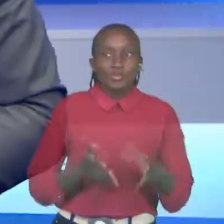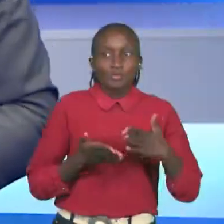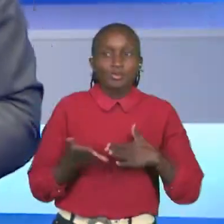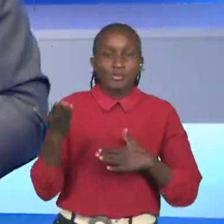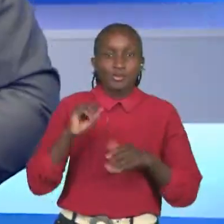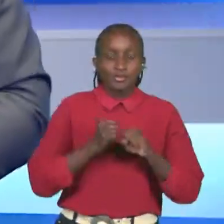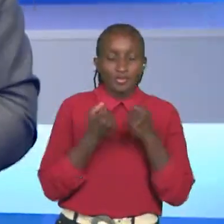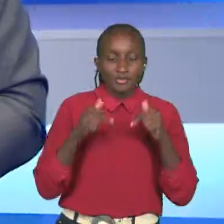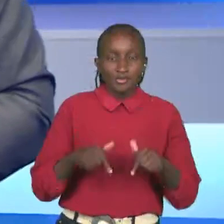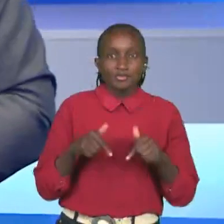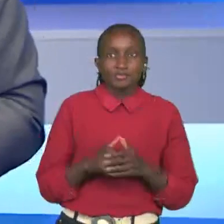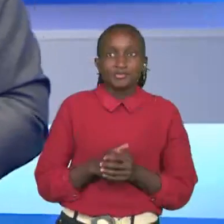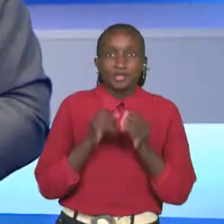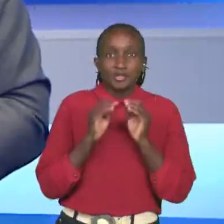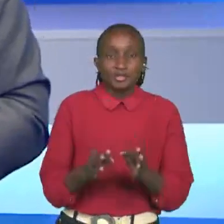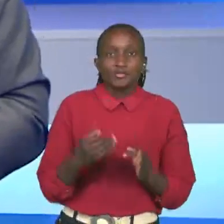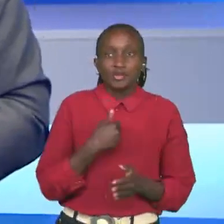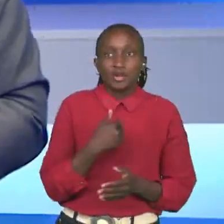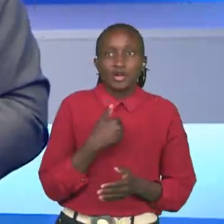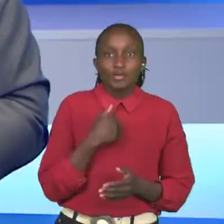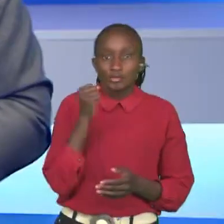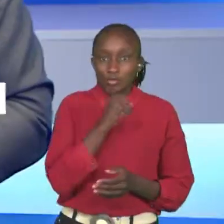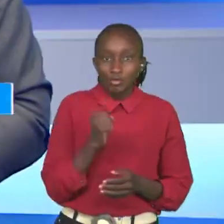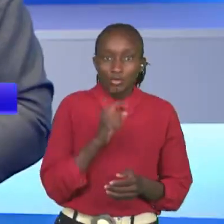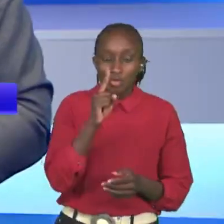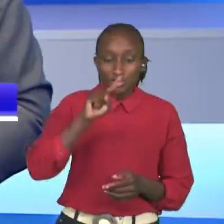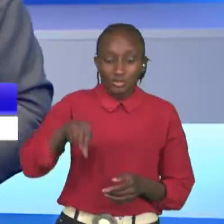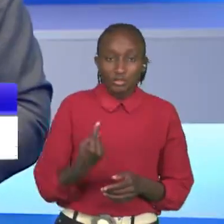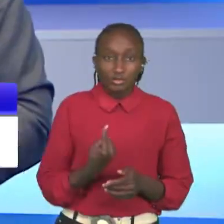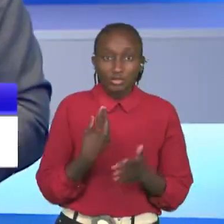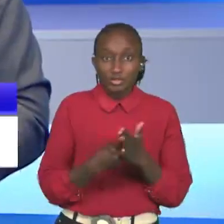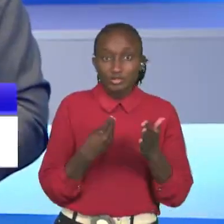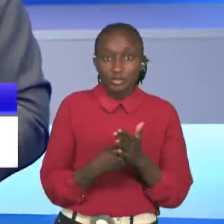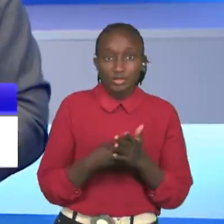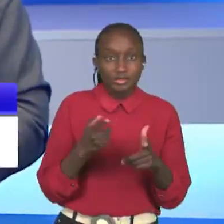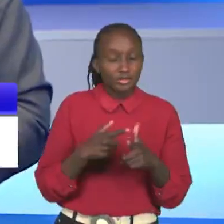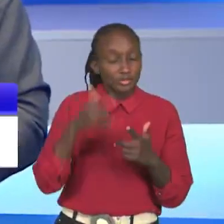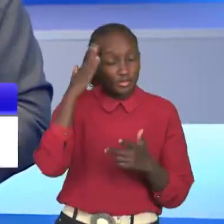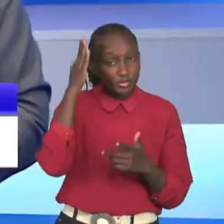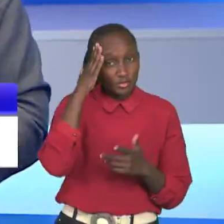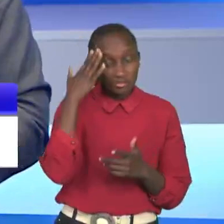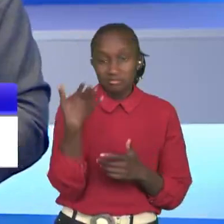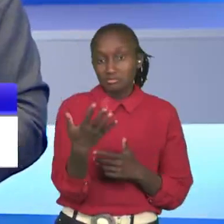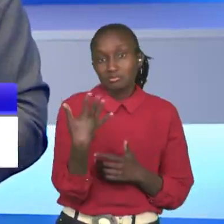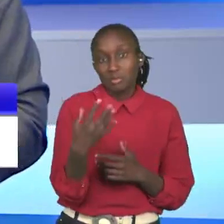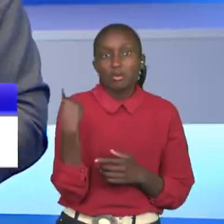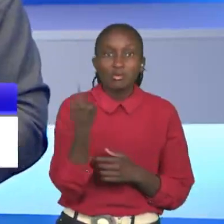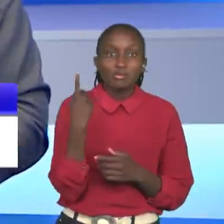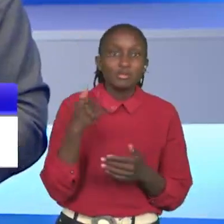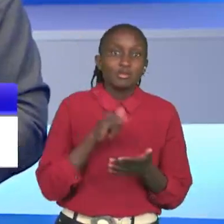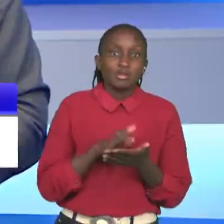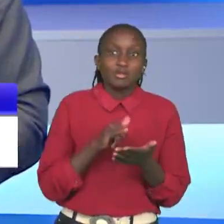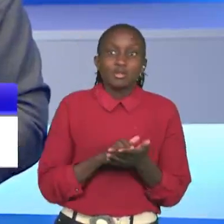Welcome back to Breaking Today. If you still have the old 1,000 Kenyan shillings note, consider it just a piece of paper. This follows the lapse